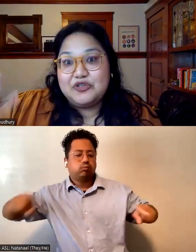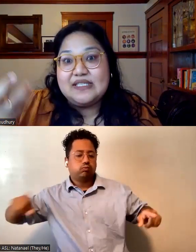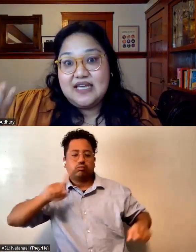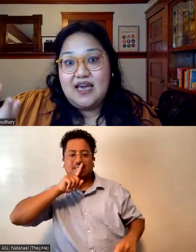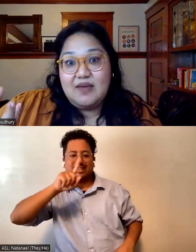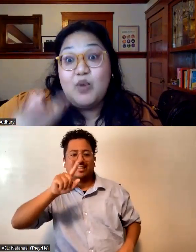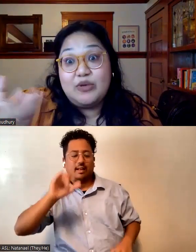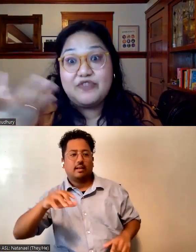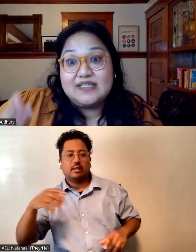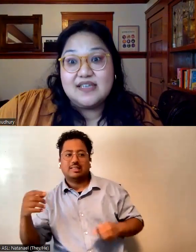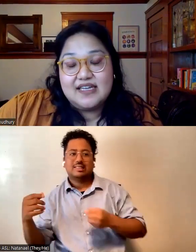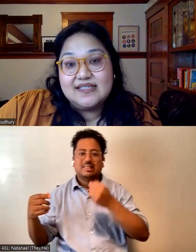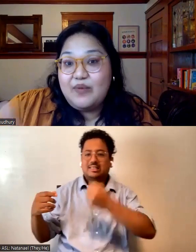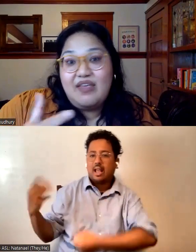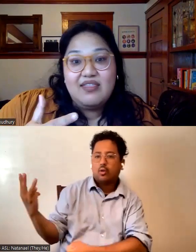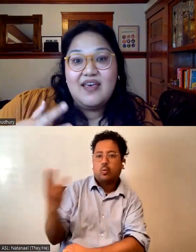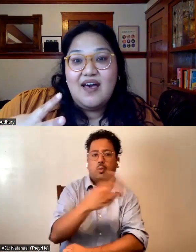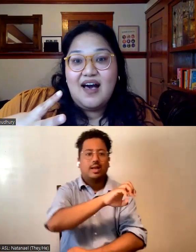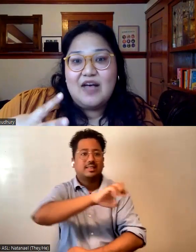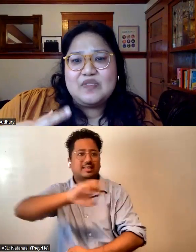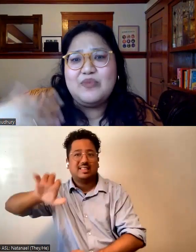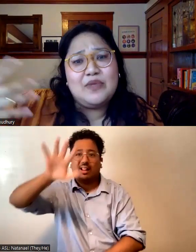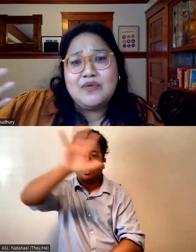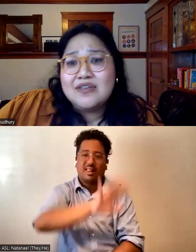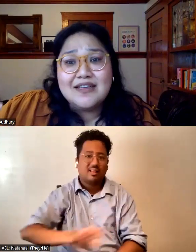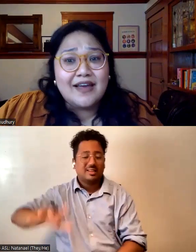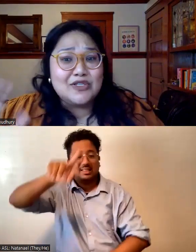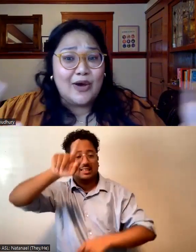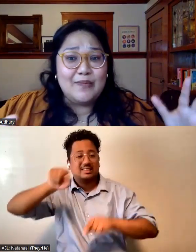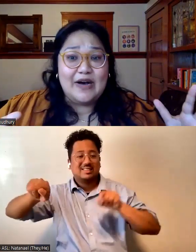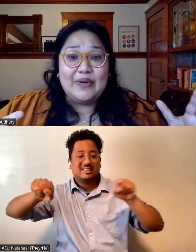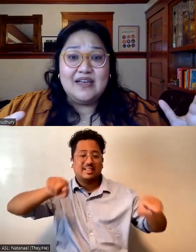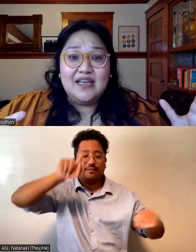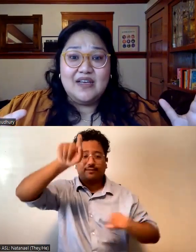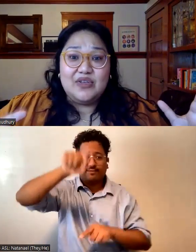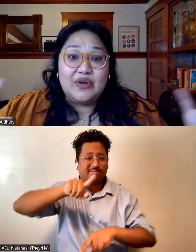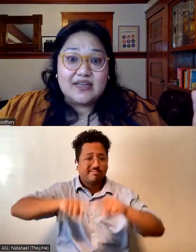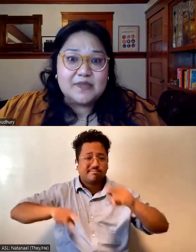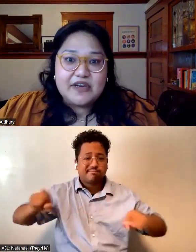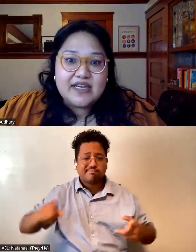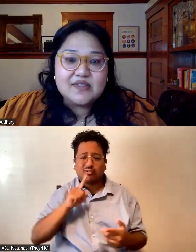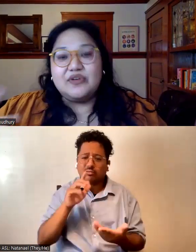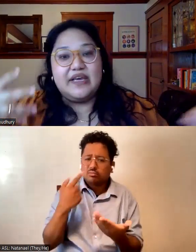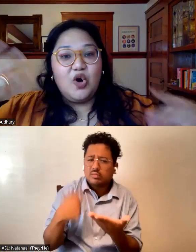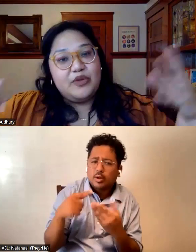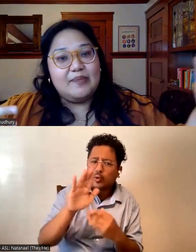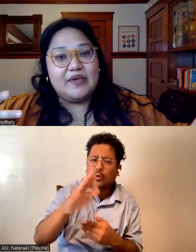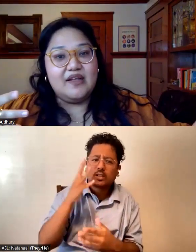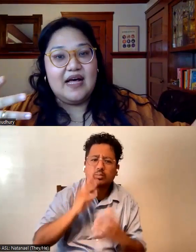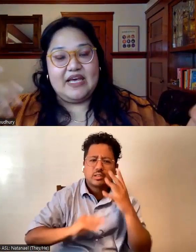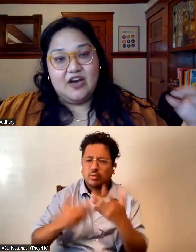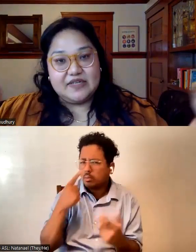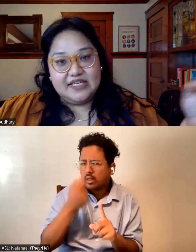an interesting moment for us to kind of sit with. So maybe you could kind of talk about your experience, or like open